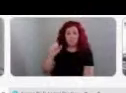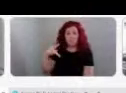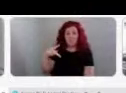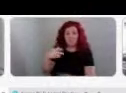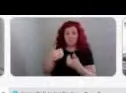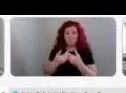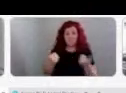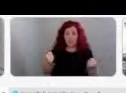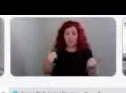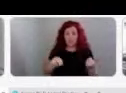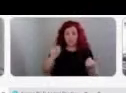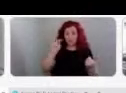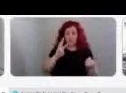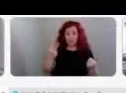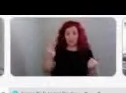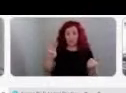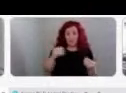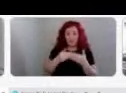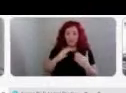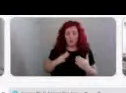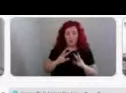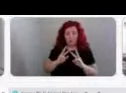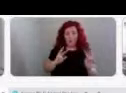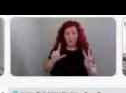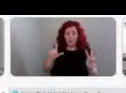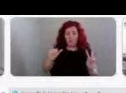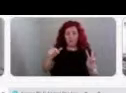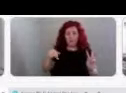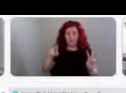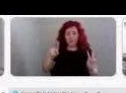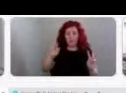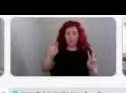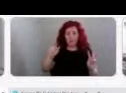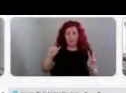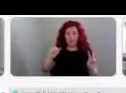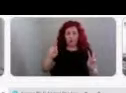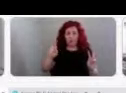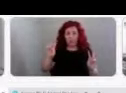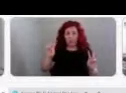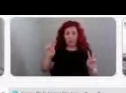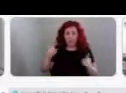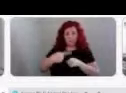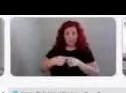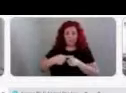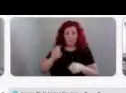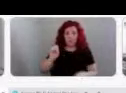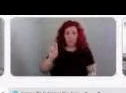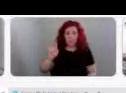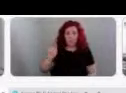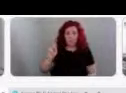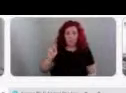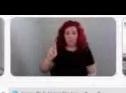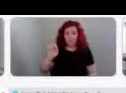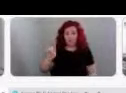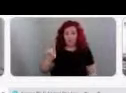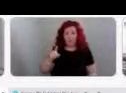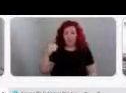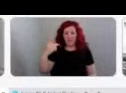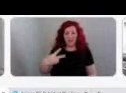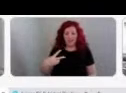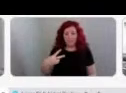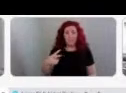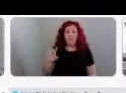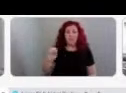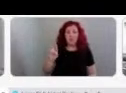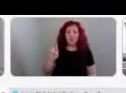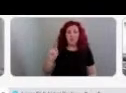northwest neighborhood west of la canada road at overton road in half along overton road by